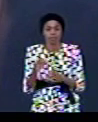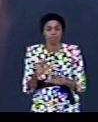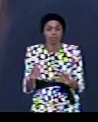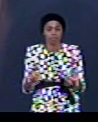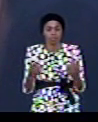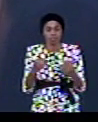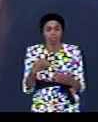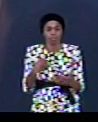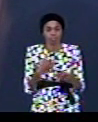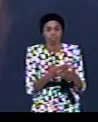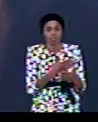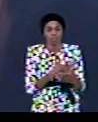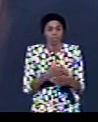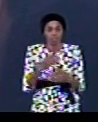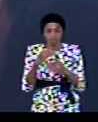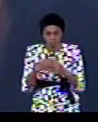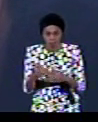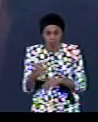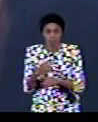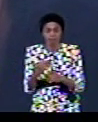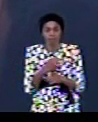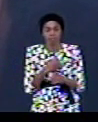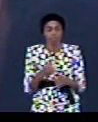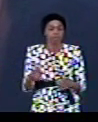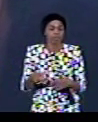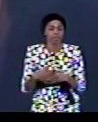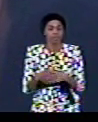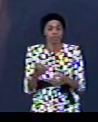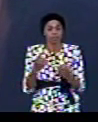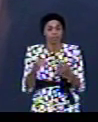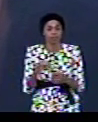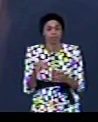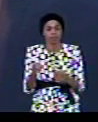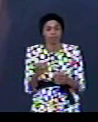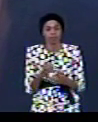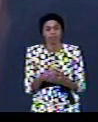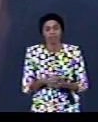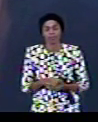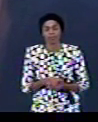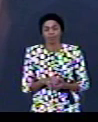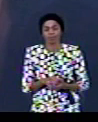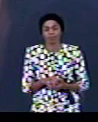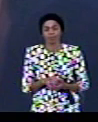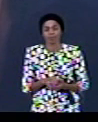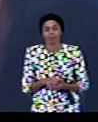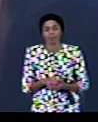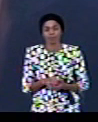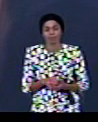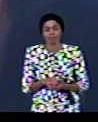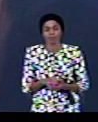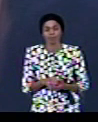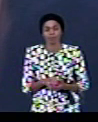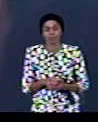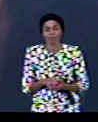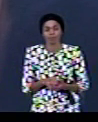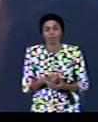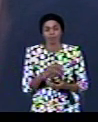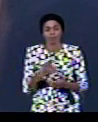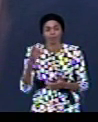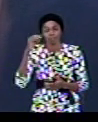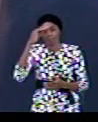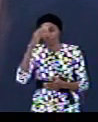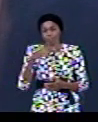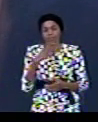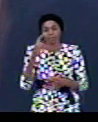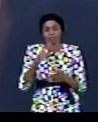and bowed themselves. And after came Joseph near and Rachel, and they bowed themselves. And he